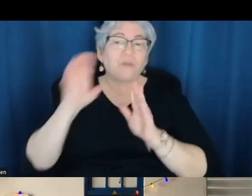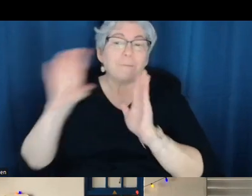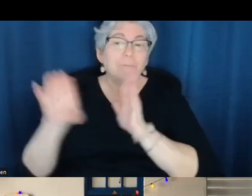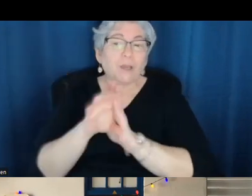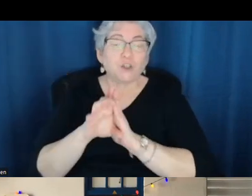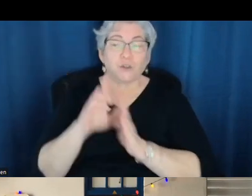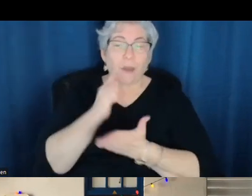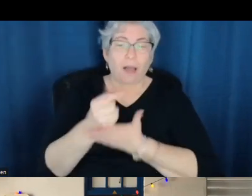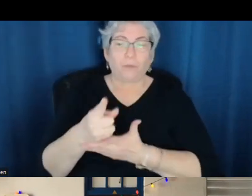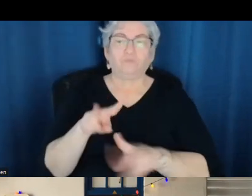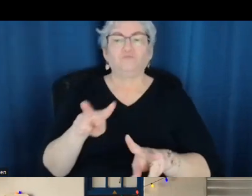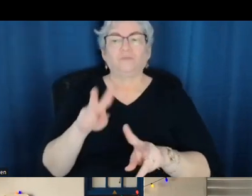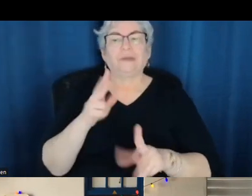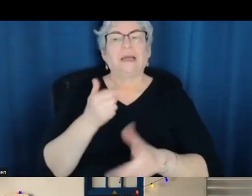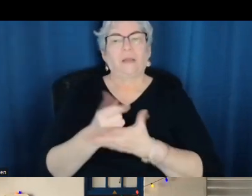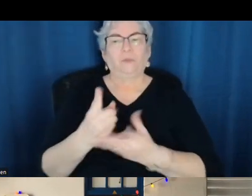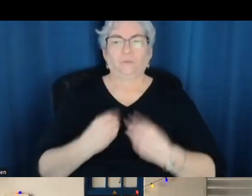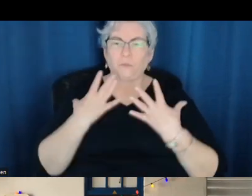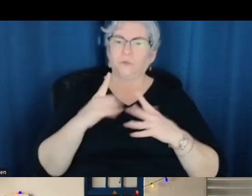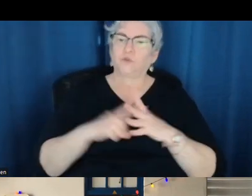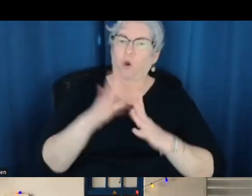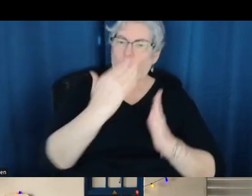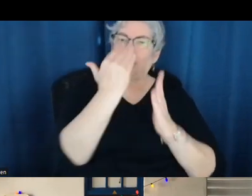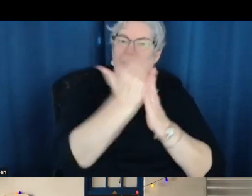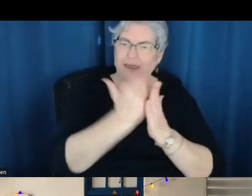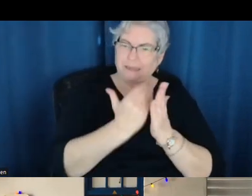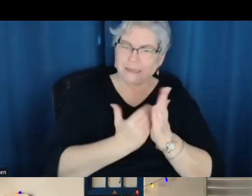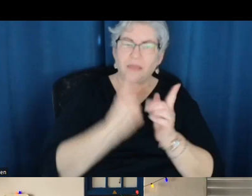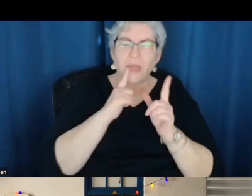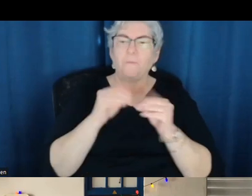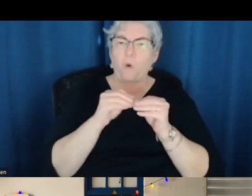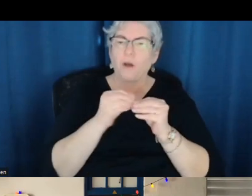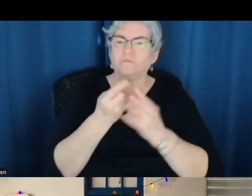inspiration. Start a list of your own and then narrow it down.